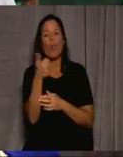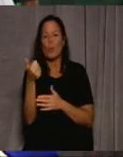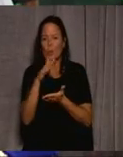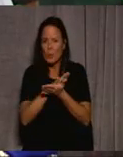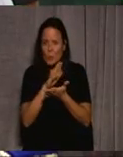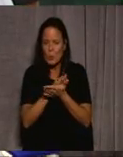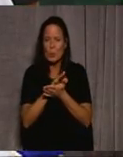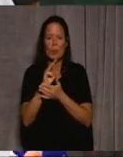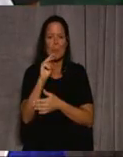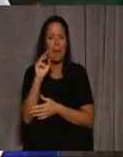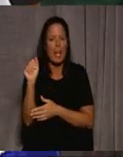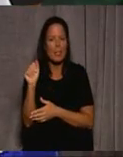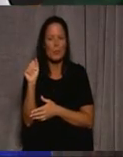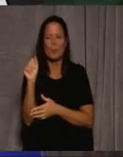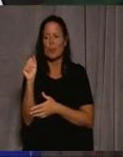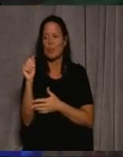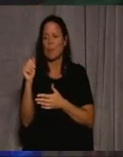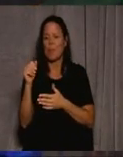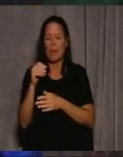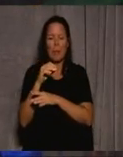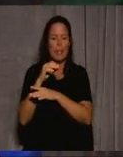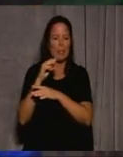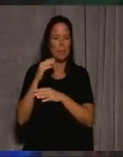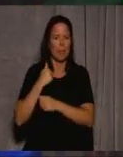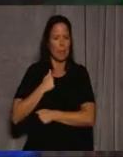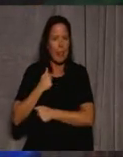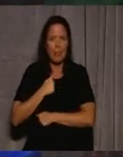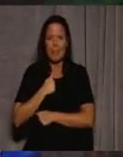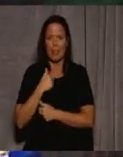studies, maybe defending your country,